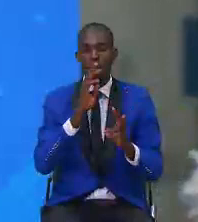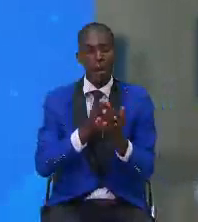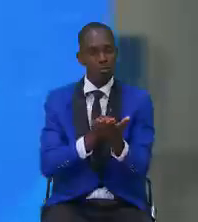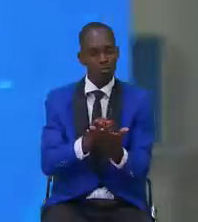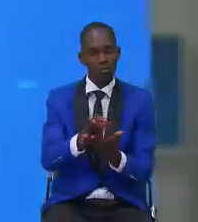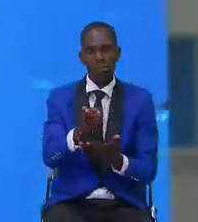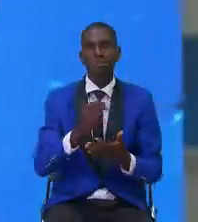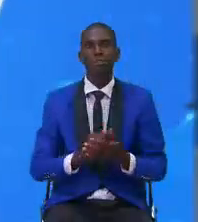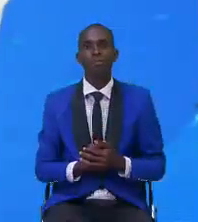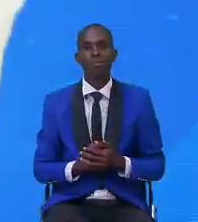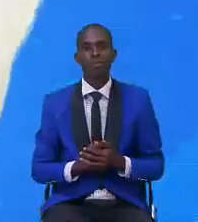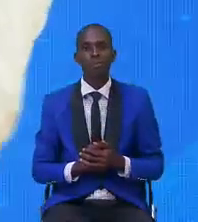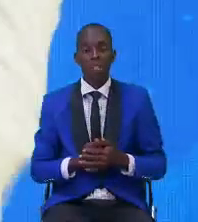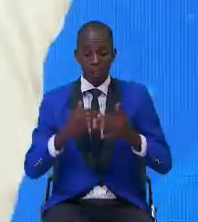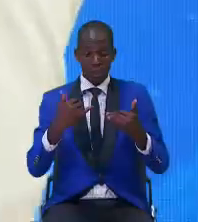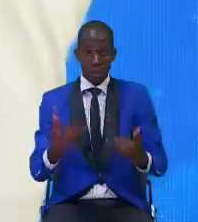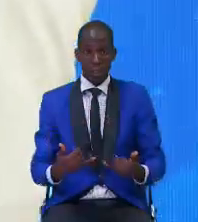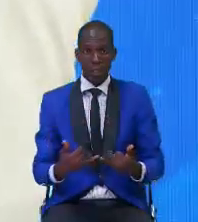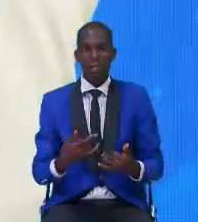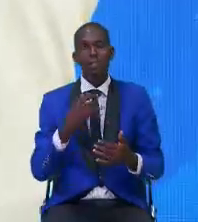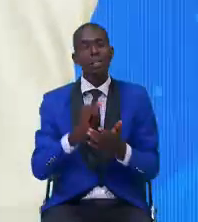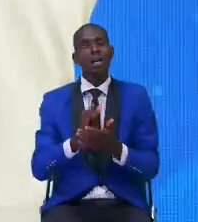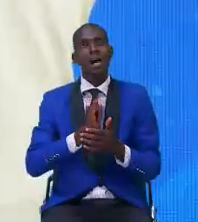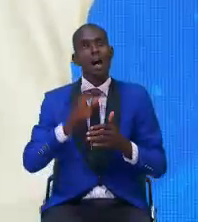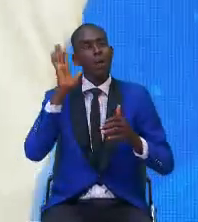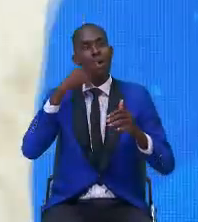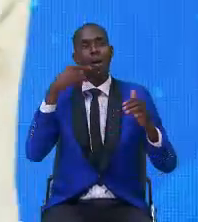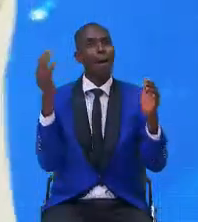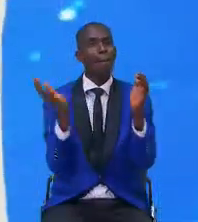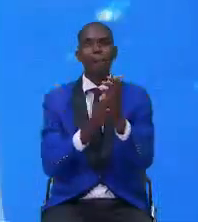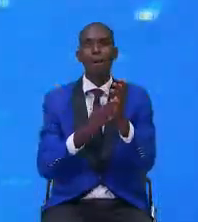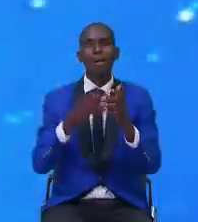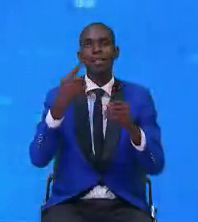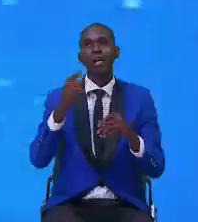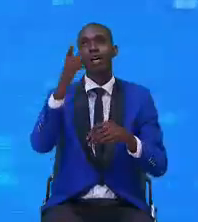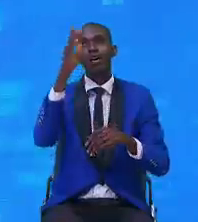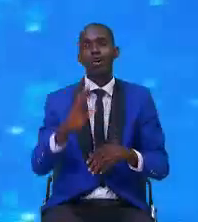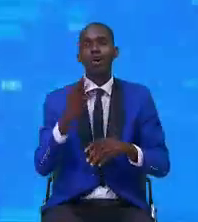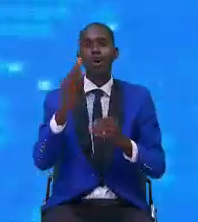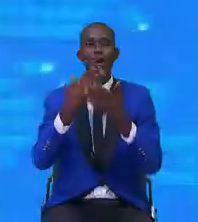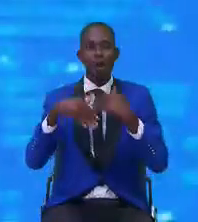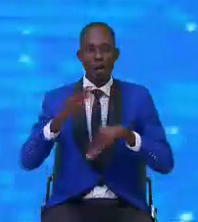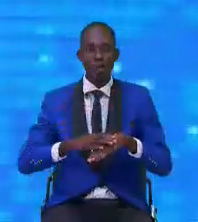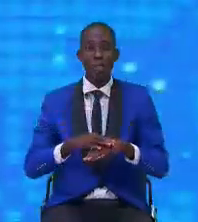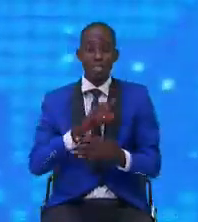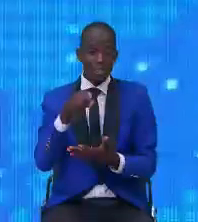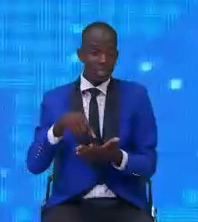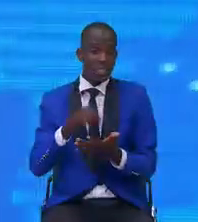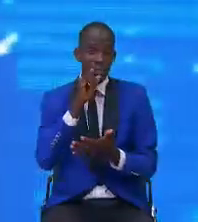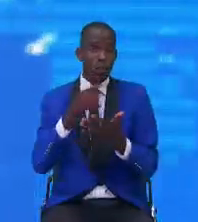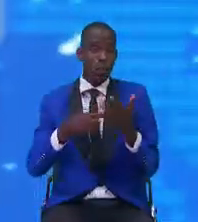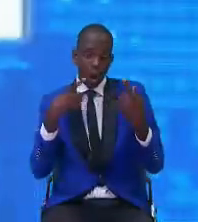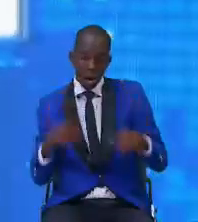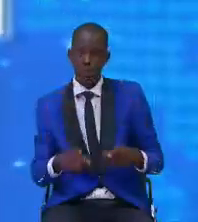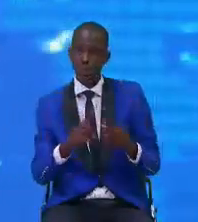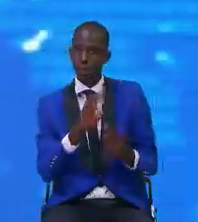said, now, I'm going to praise the God of heaven. He said, this is what happened to me. He